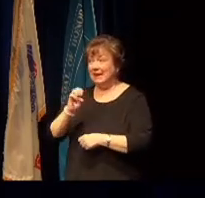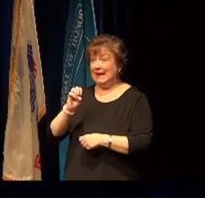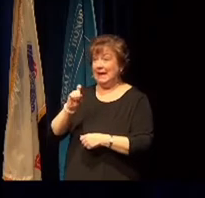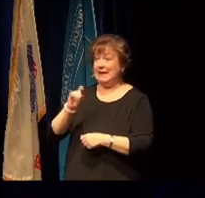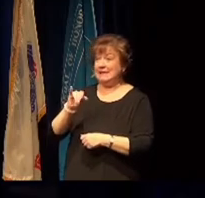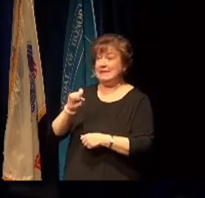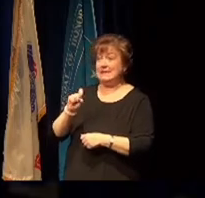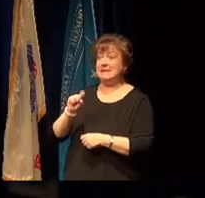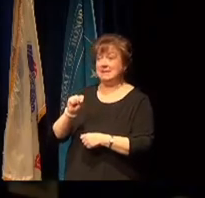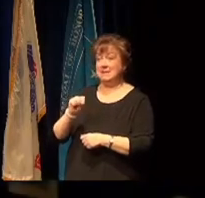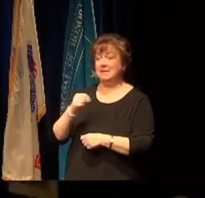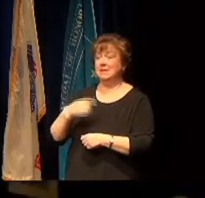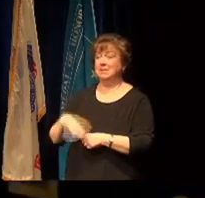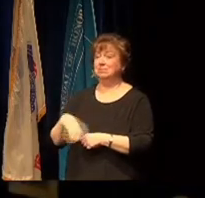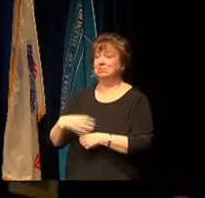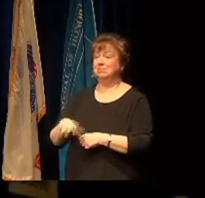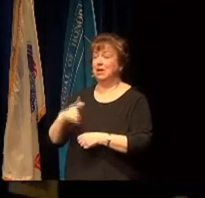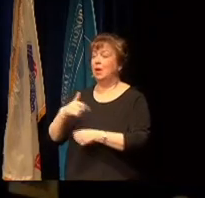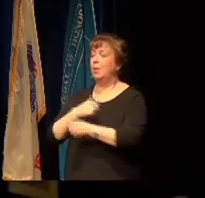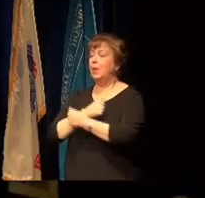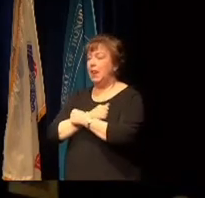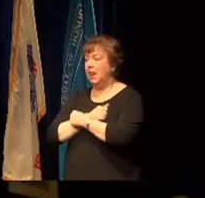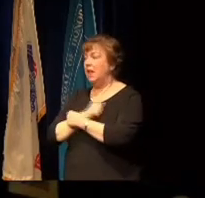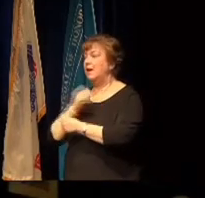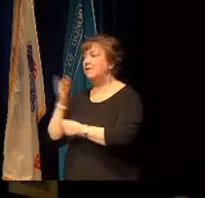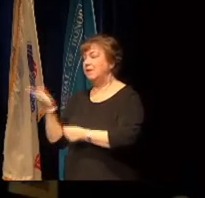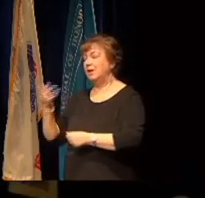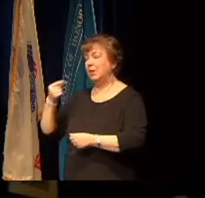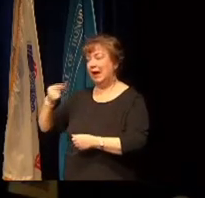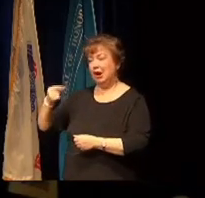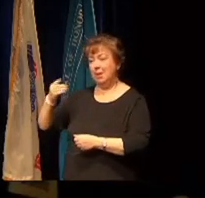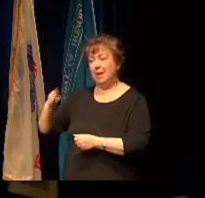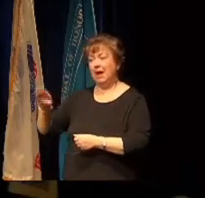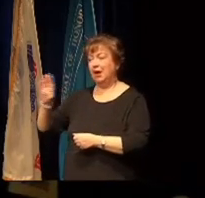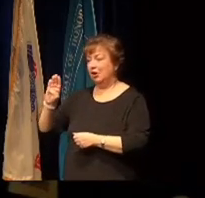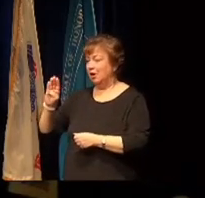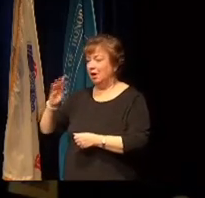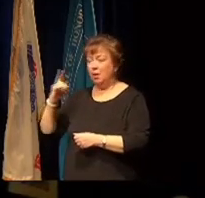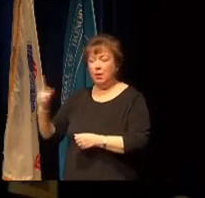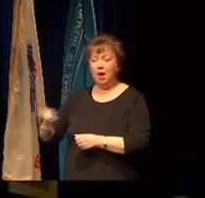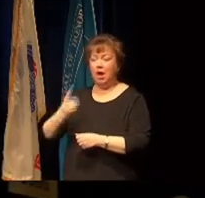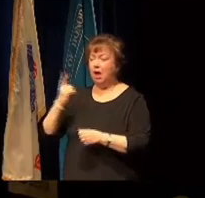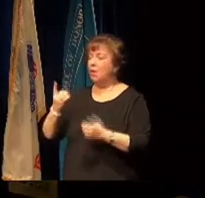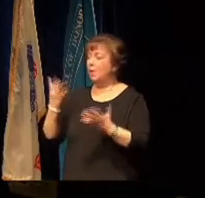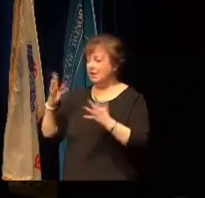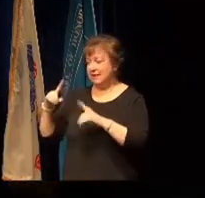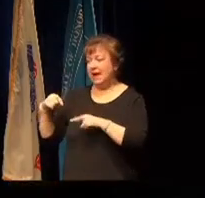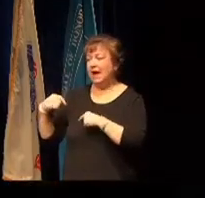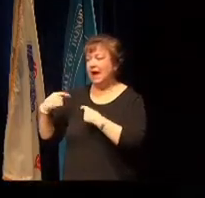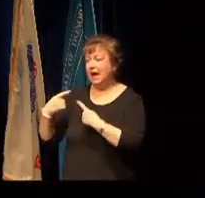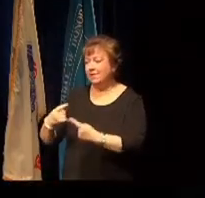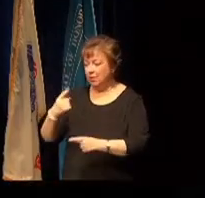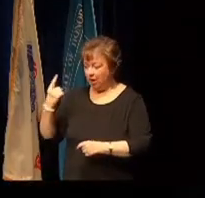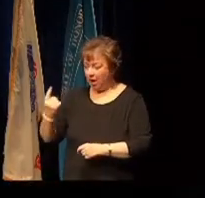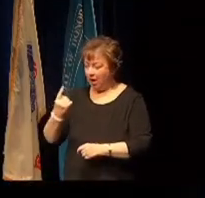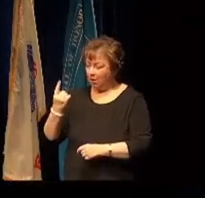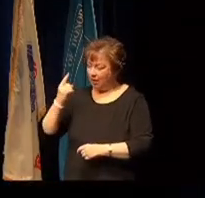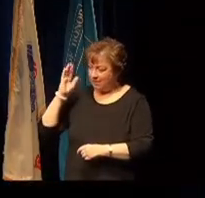love you, Gary Beikirch. We always have, and we always will. Thank you.